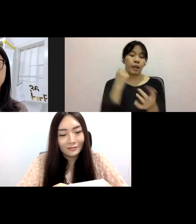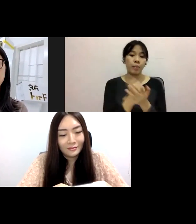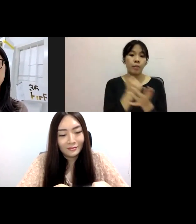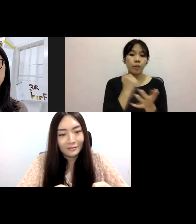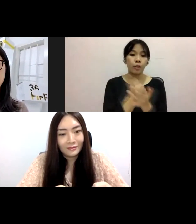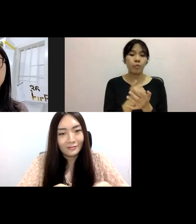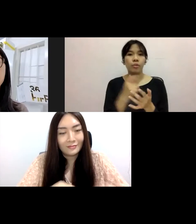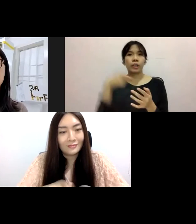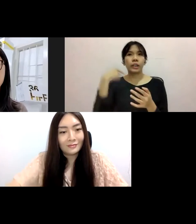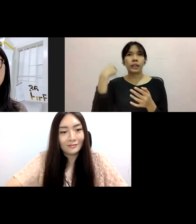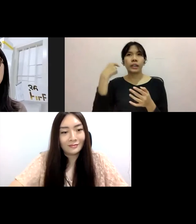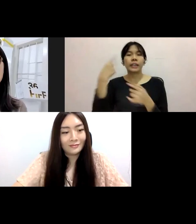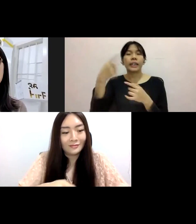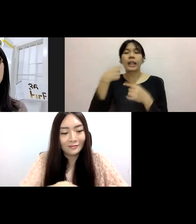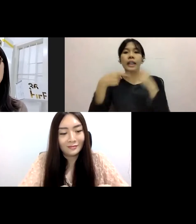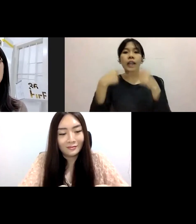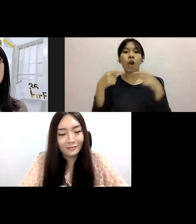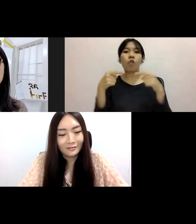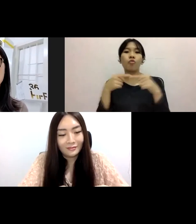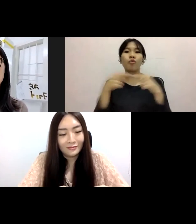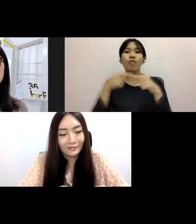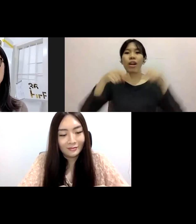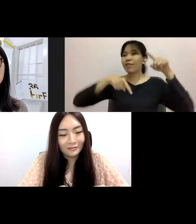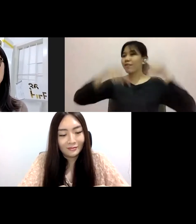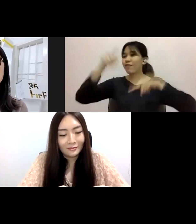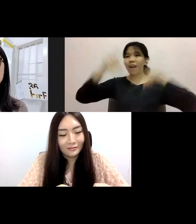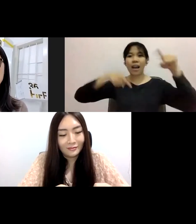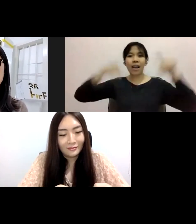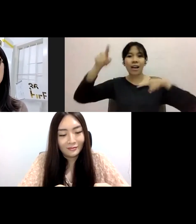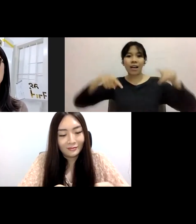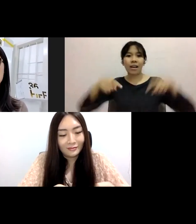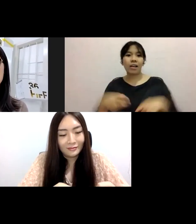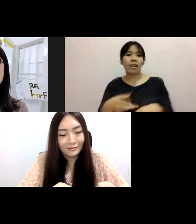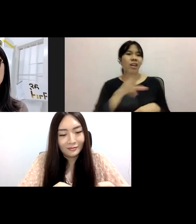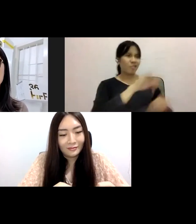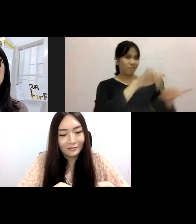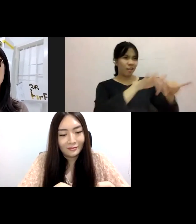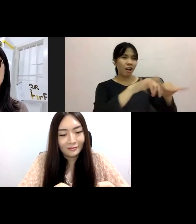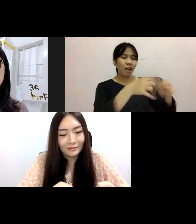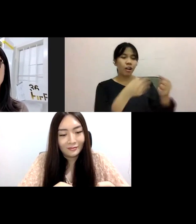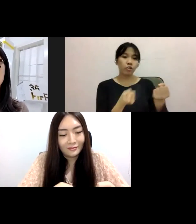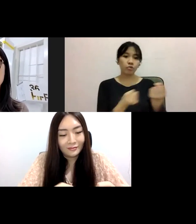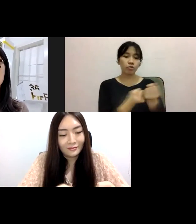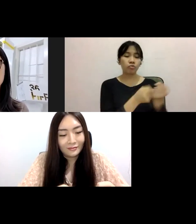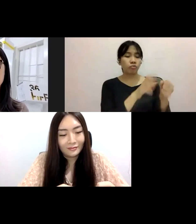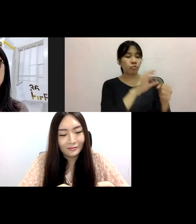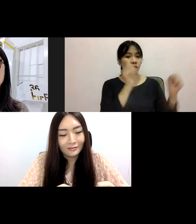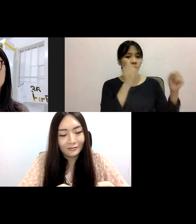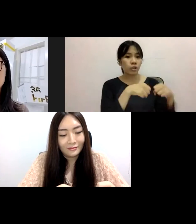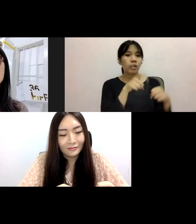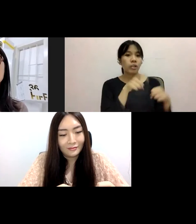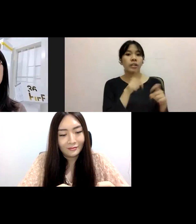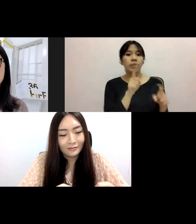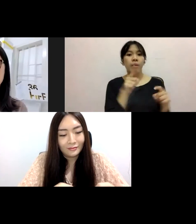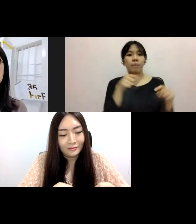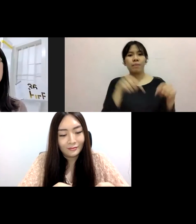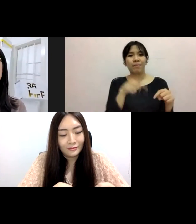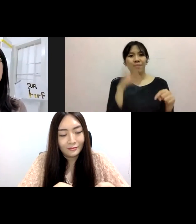thing. Yeah. Yeah, I totally agree, because fitting in is not only a queer problem, it's